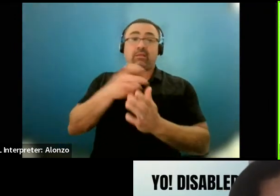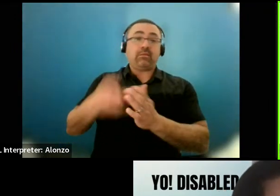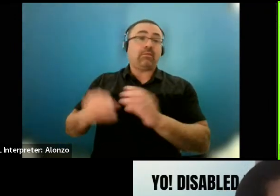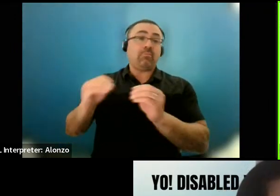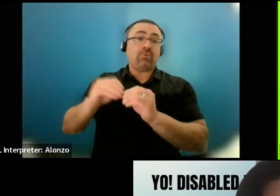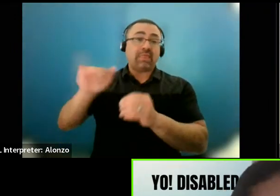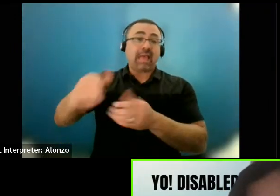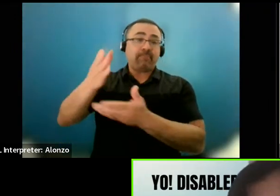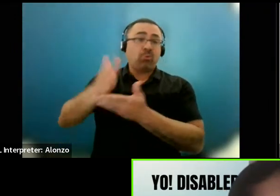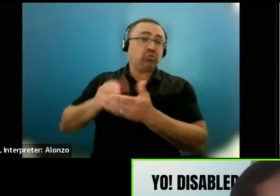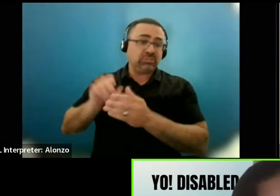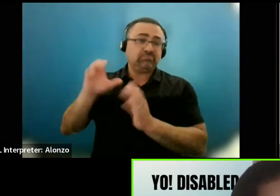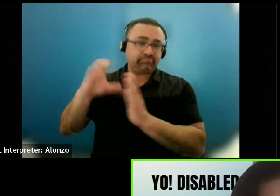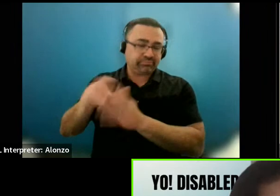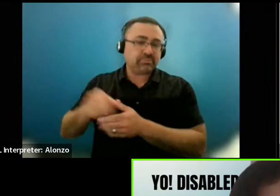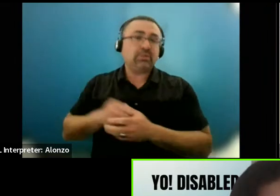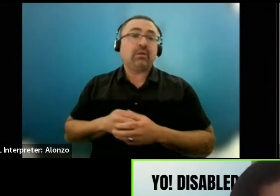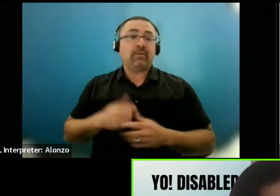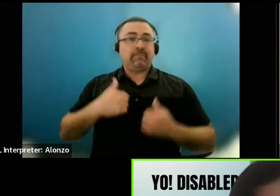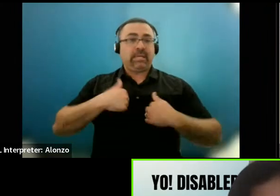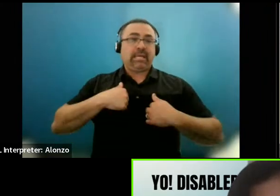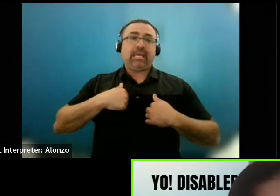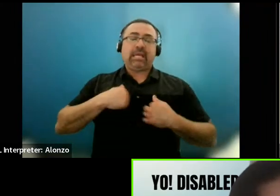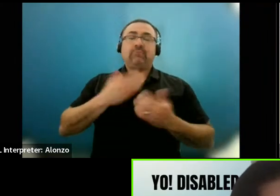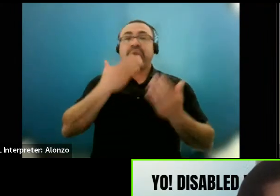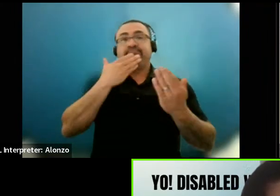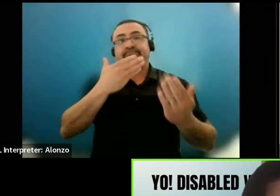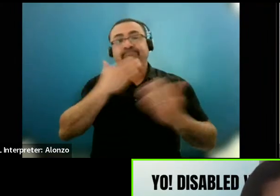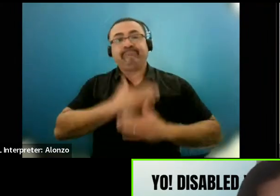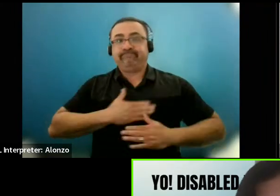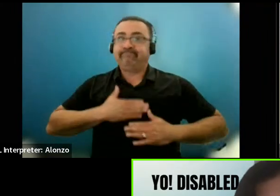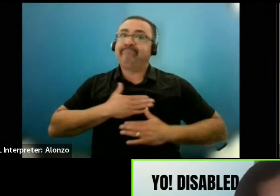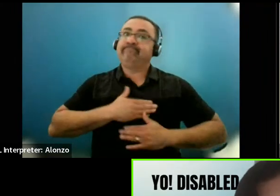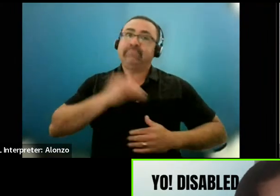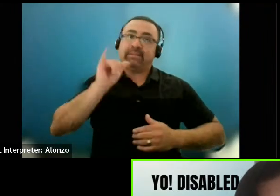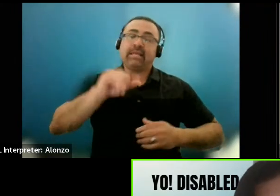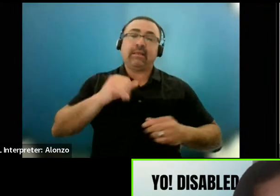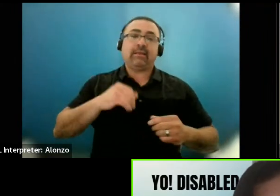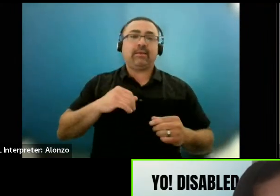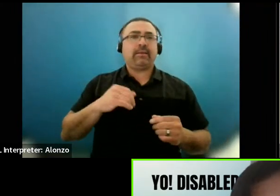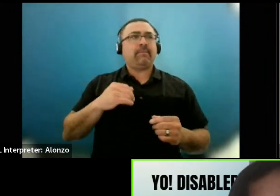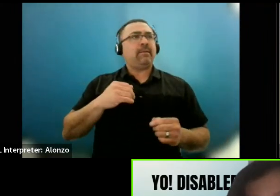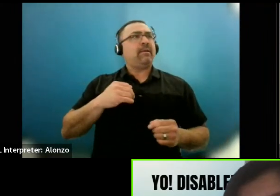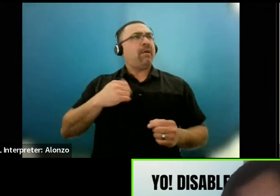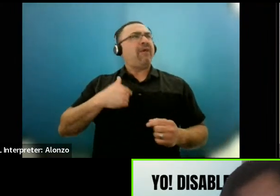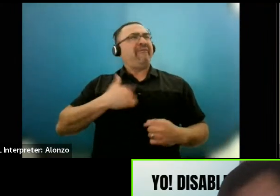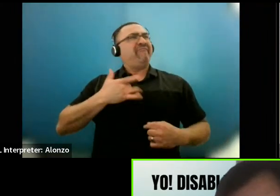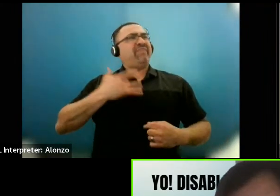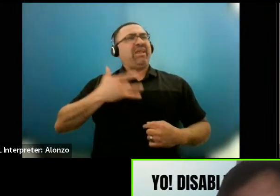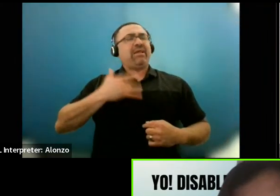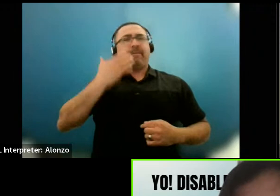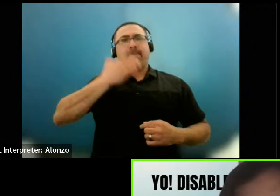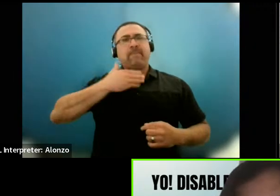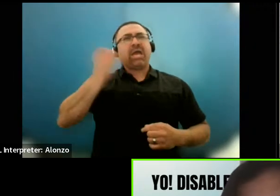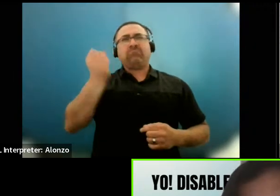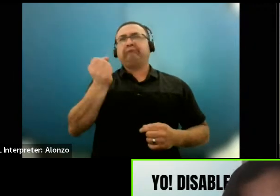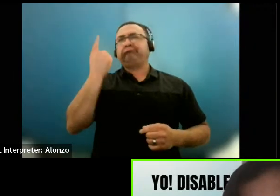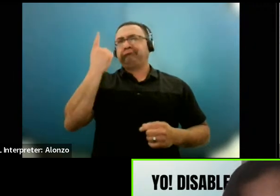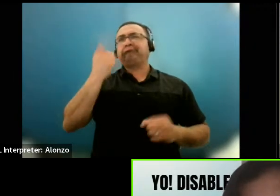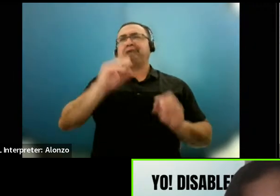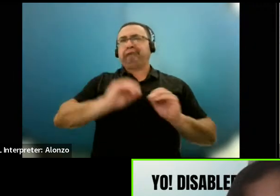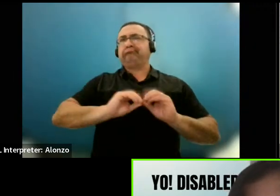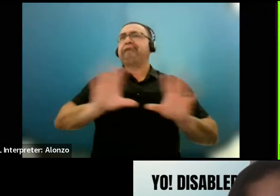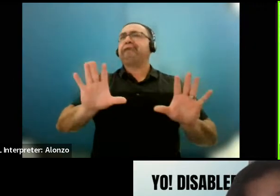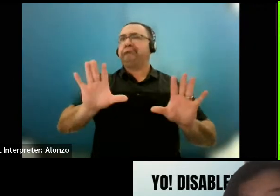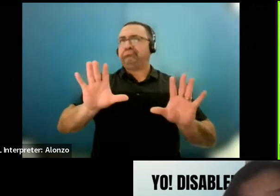portion, I am very appreciative of that, just because it makes me feel like I am getting a better understanding of